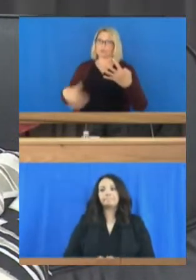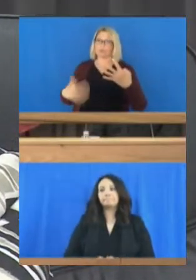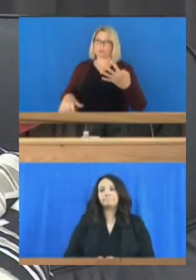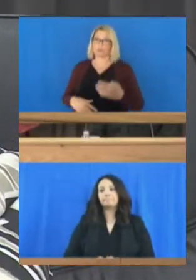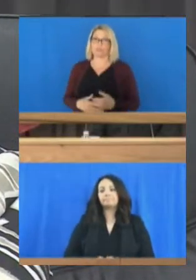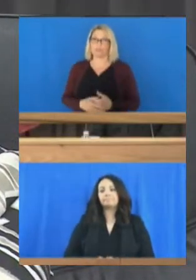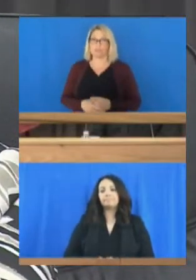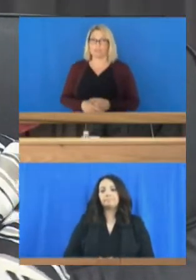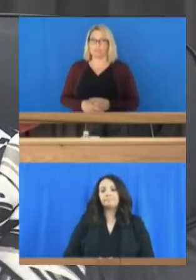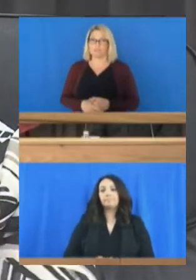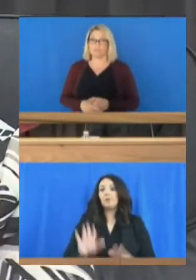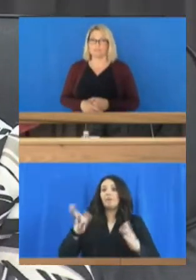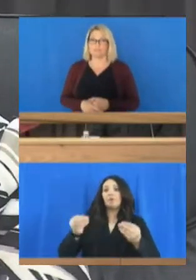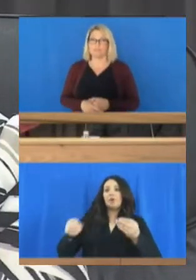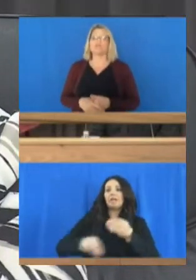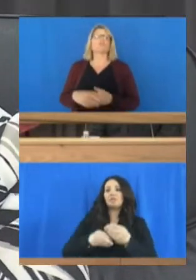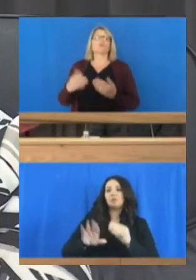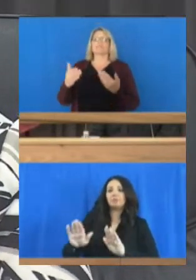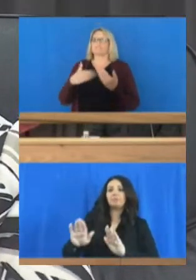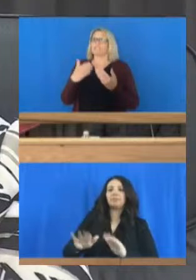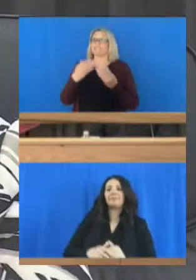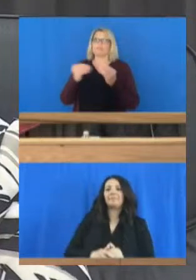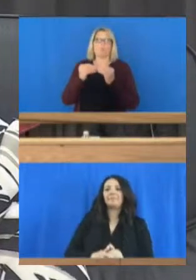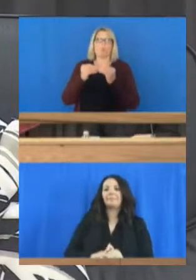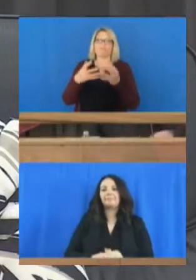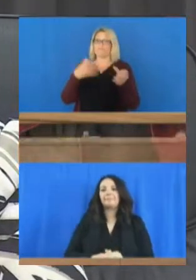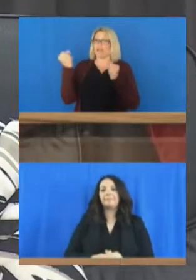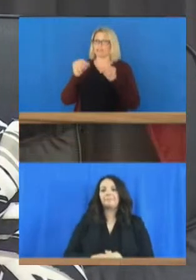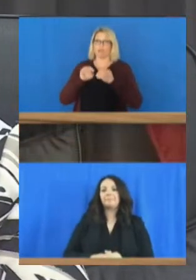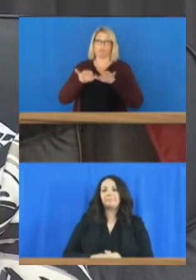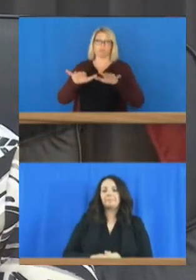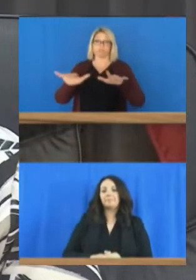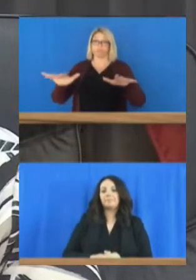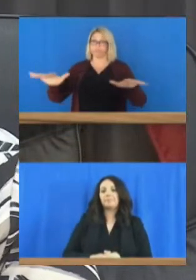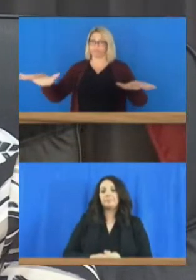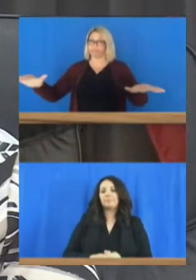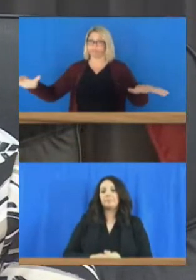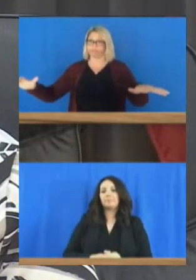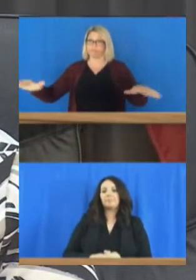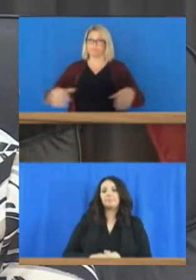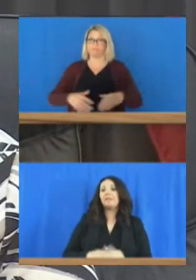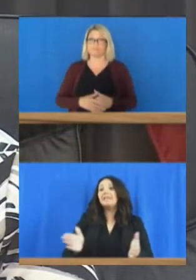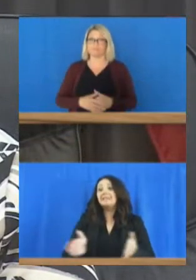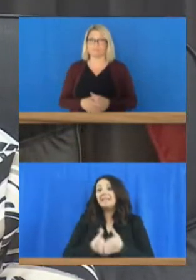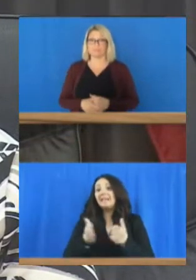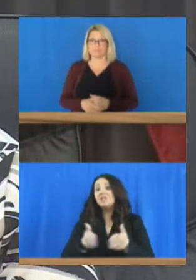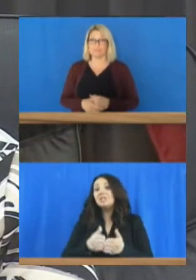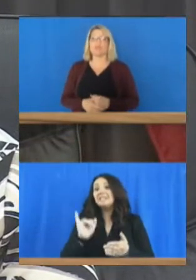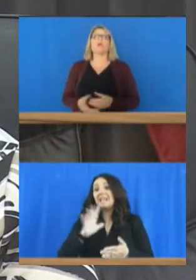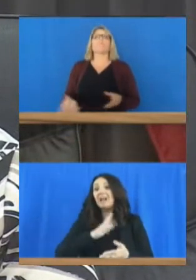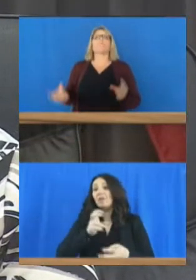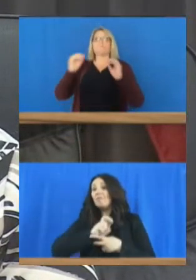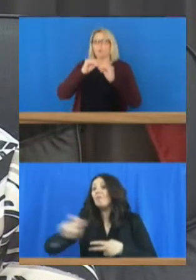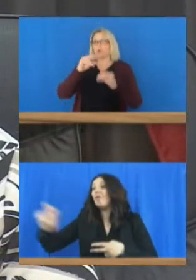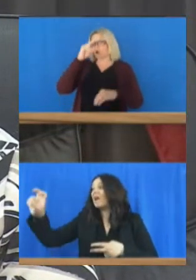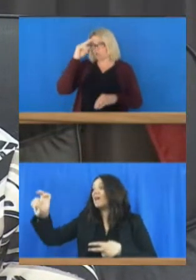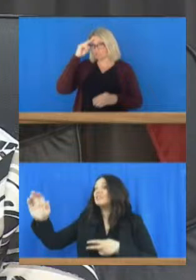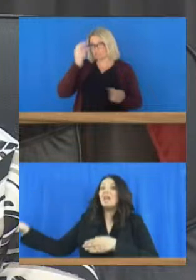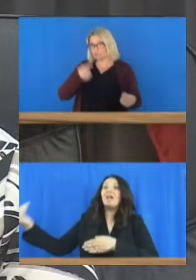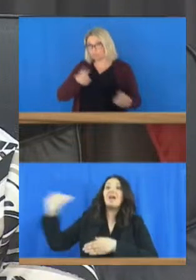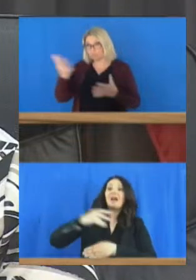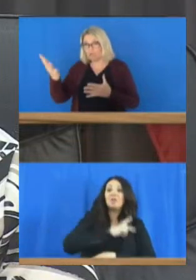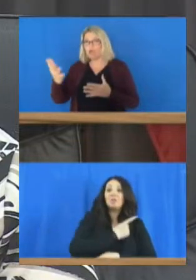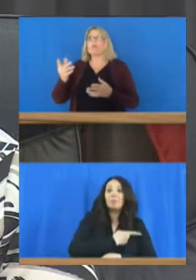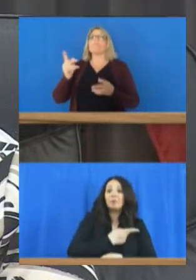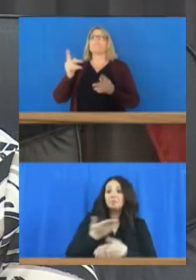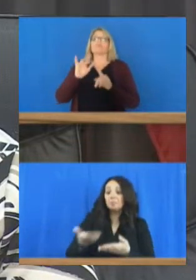month, you voluntarily shared that 3 hospitalized cases had 1 dose of the vaccine, and you gave the timeline since the dose